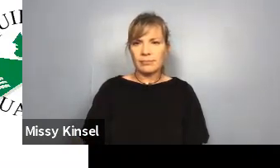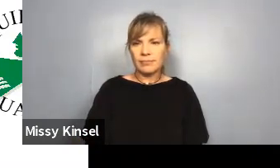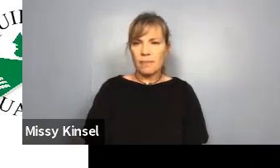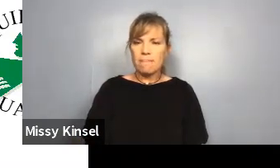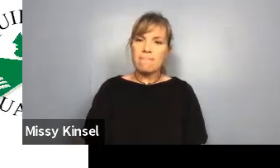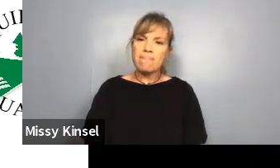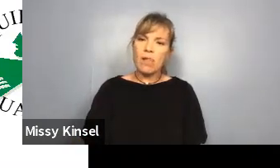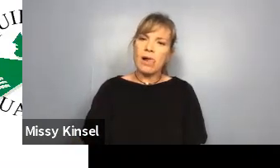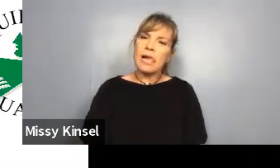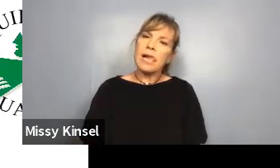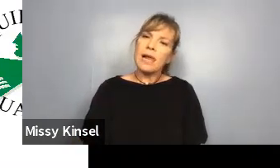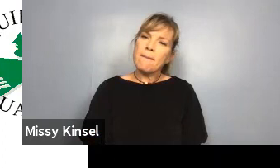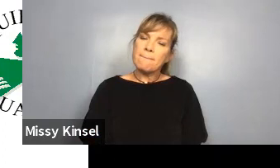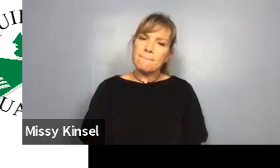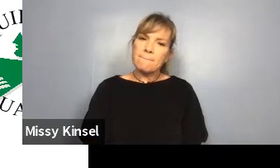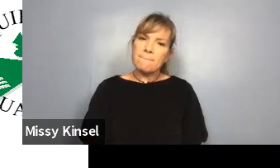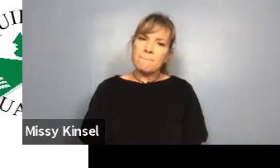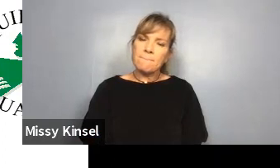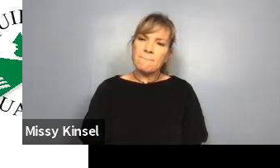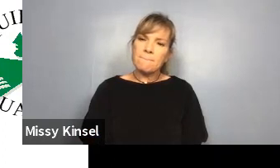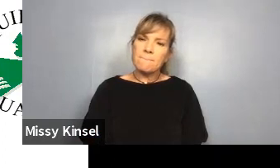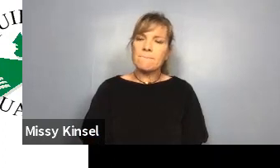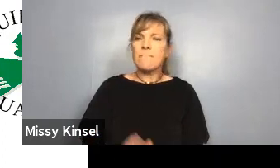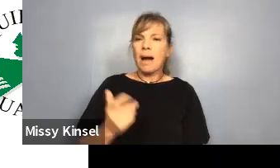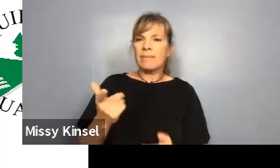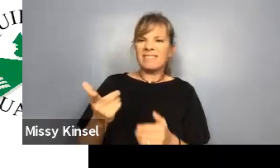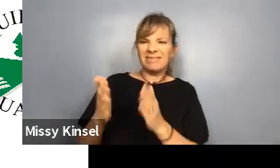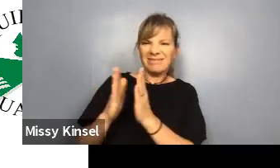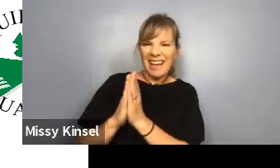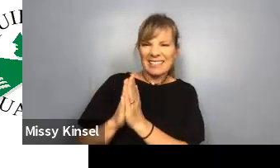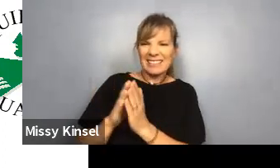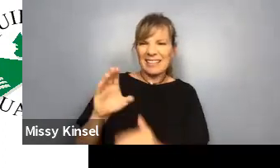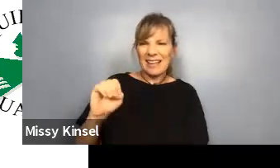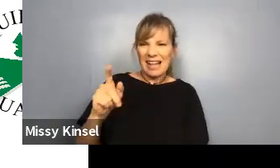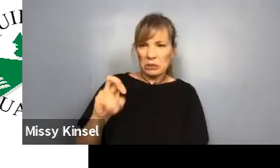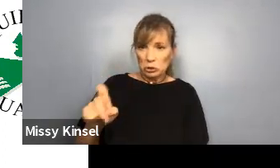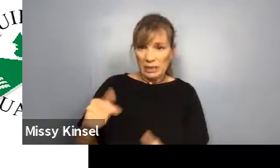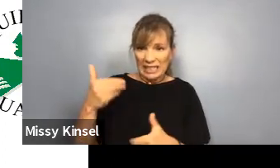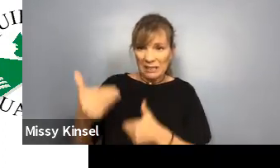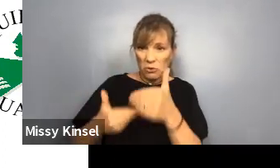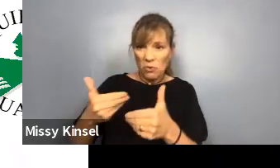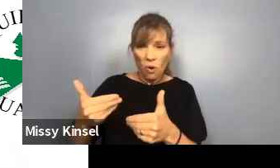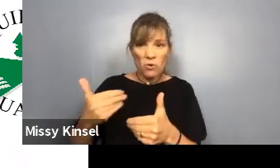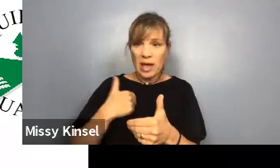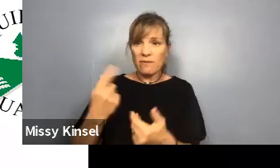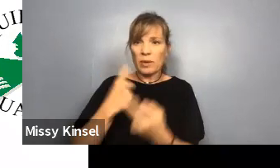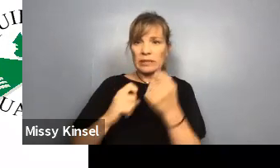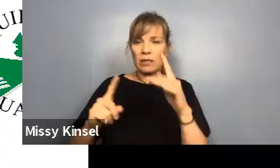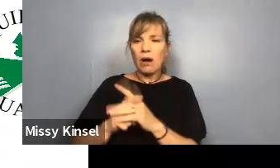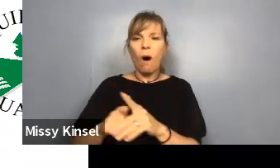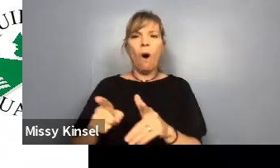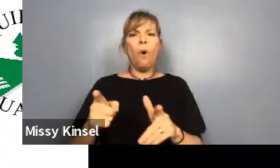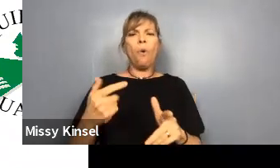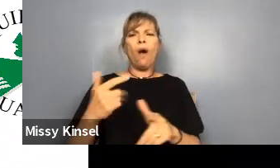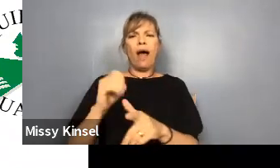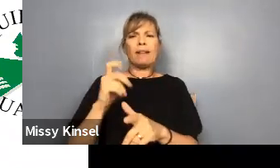And we'll check in with Eleanor here. Should we keep going, Eleanor, or you have any questions? We got a great